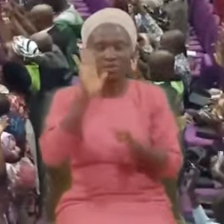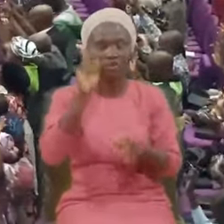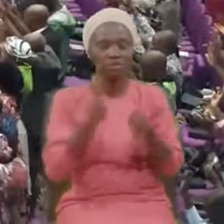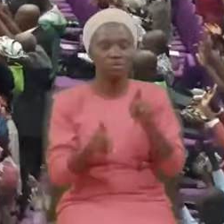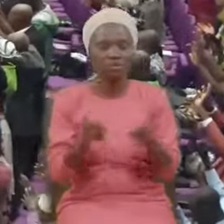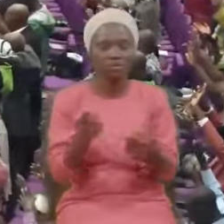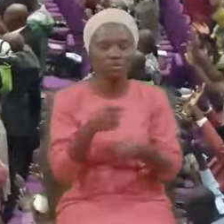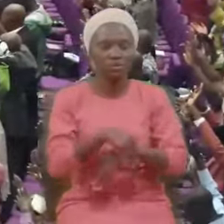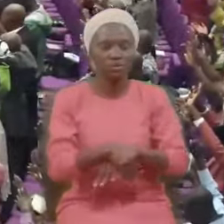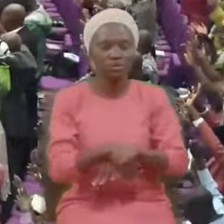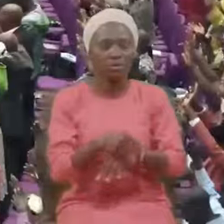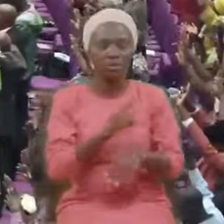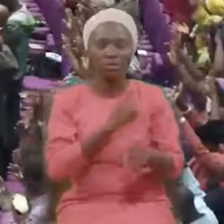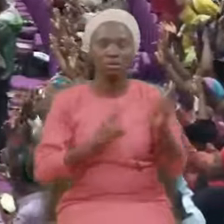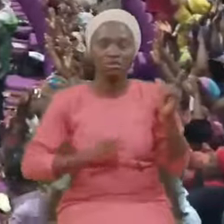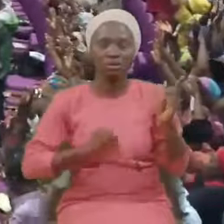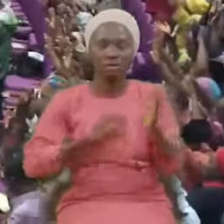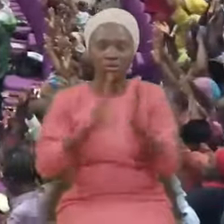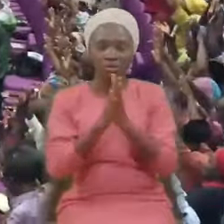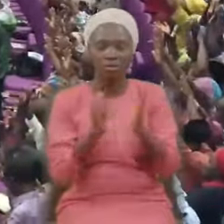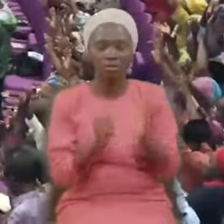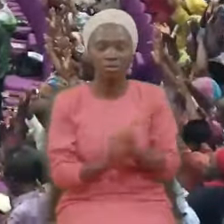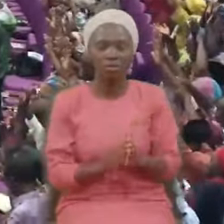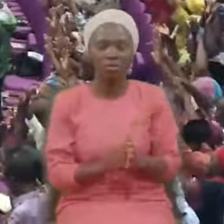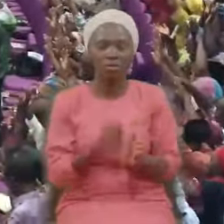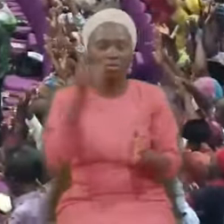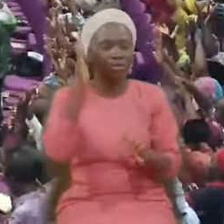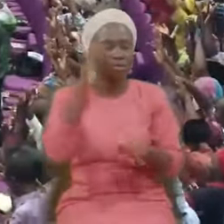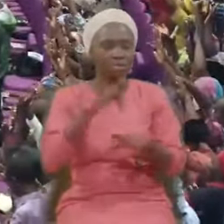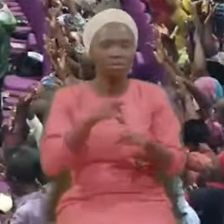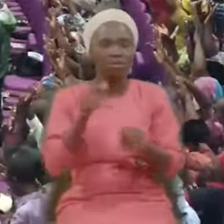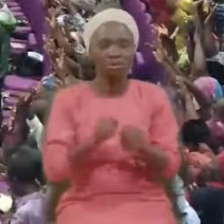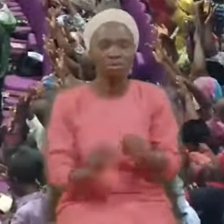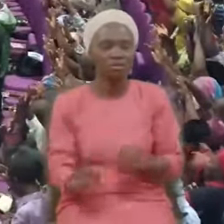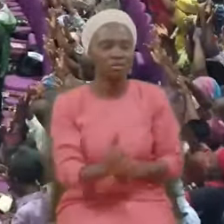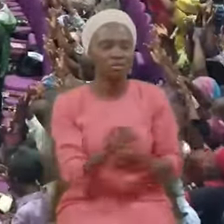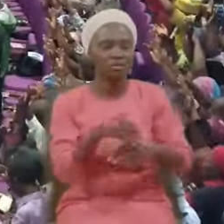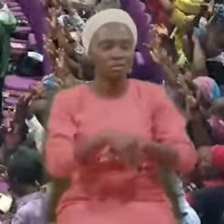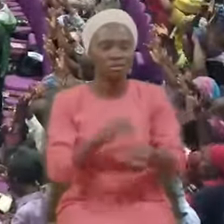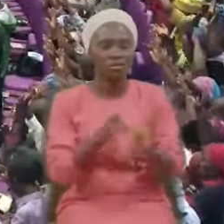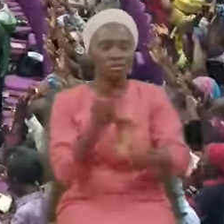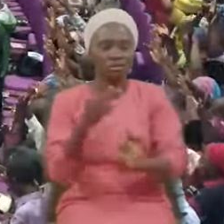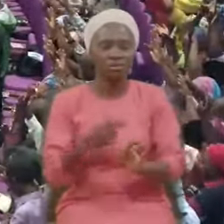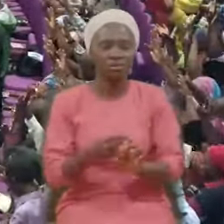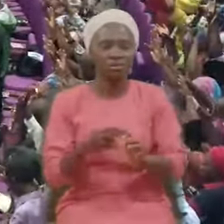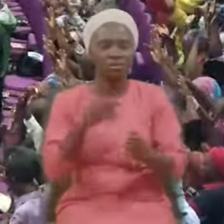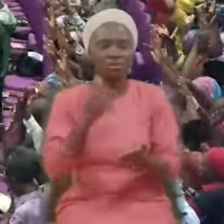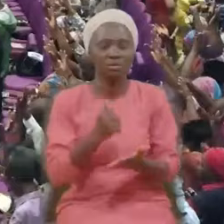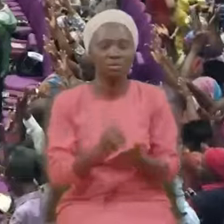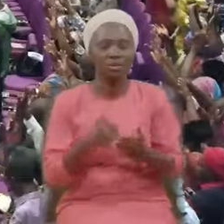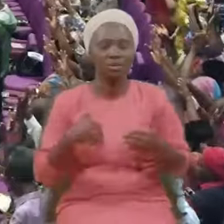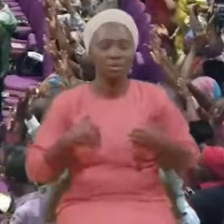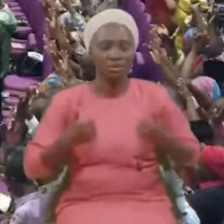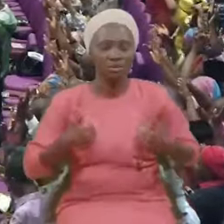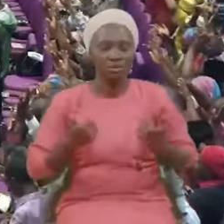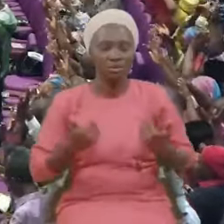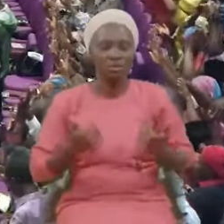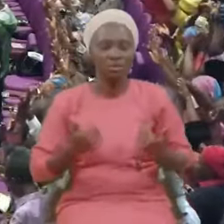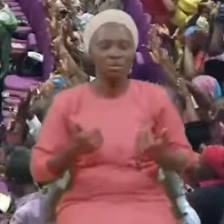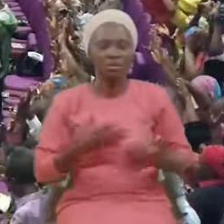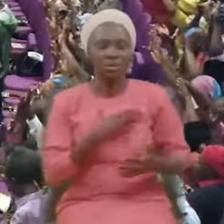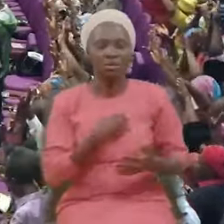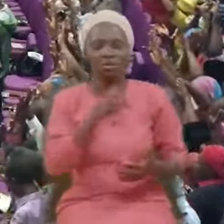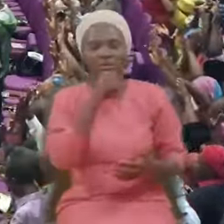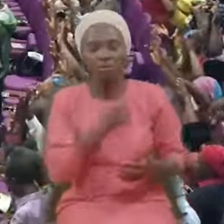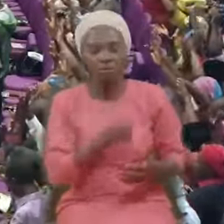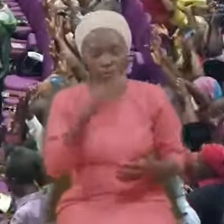I pray there'll be no exception tonight. Young and old, men and